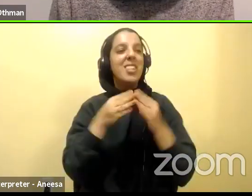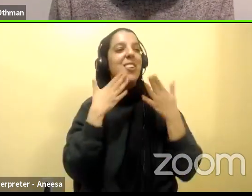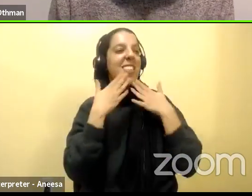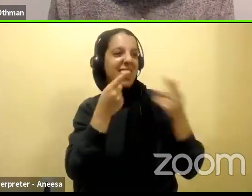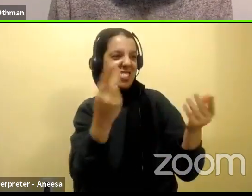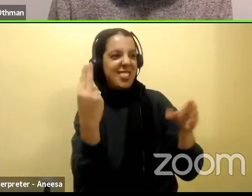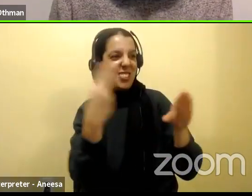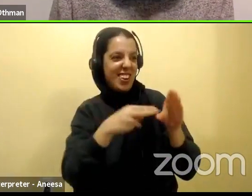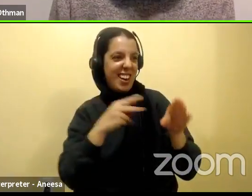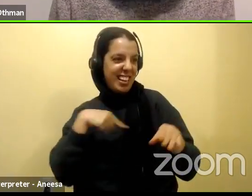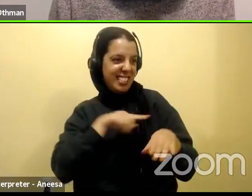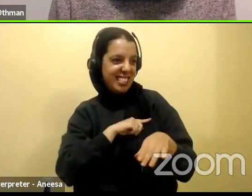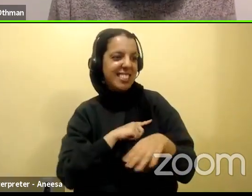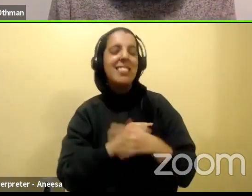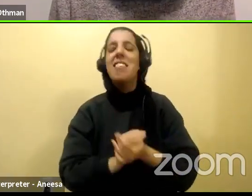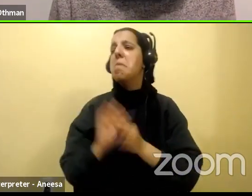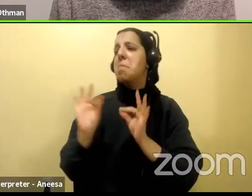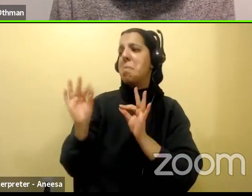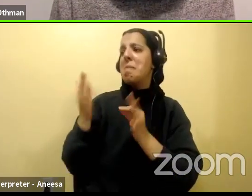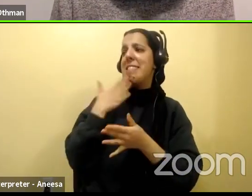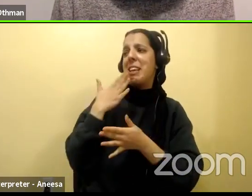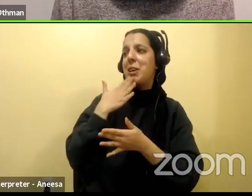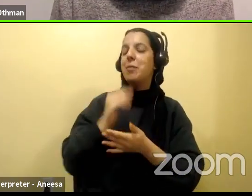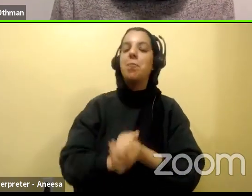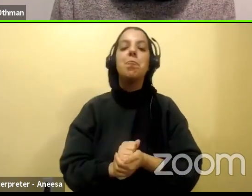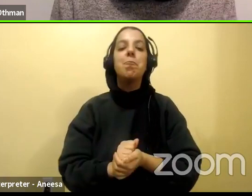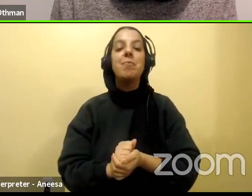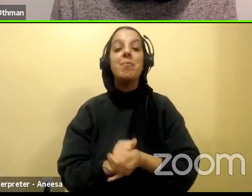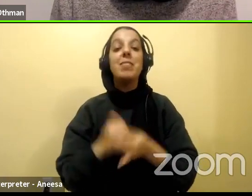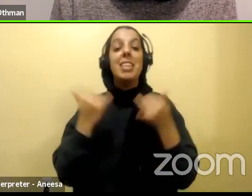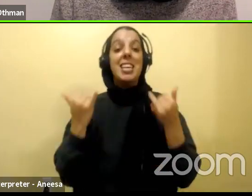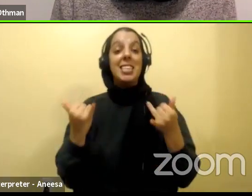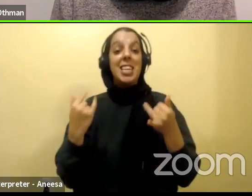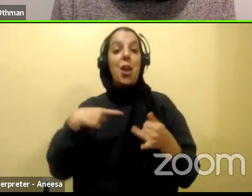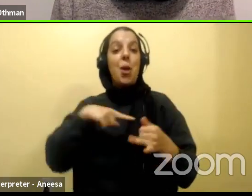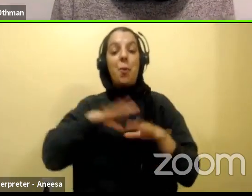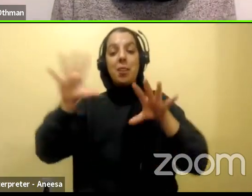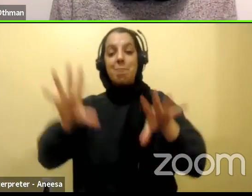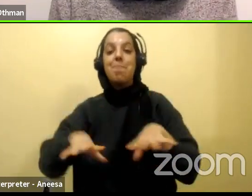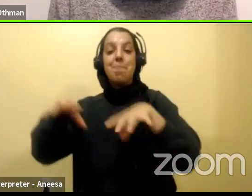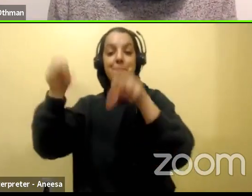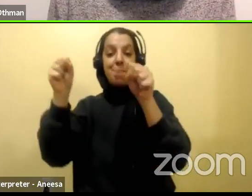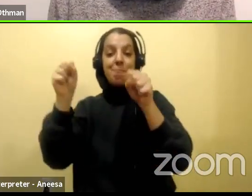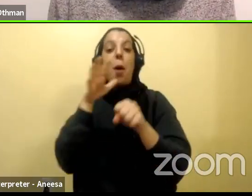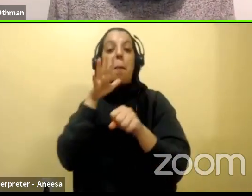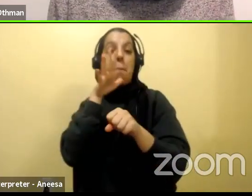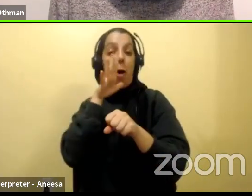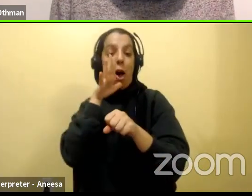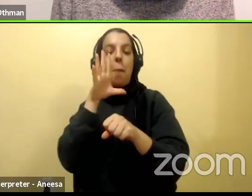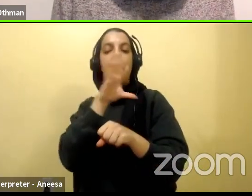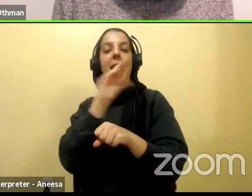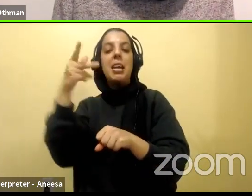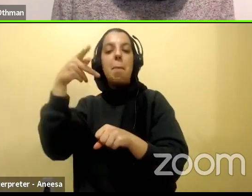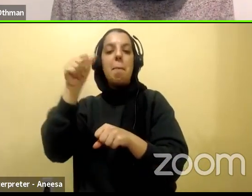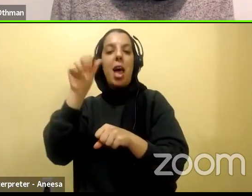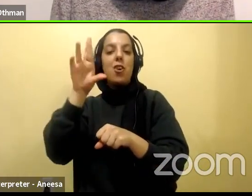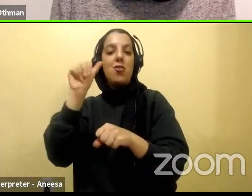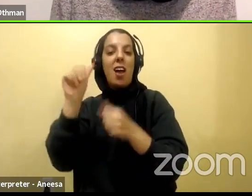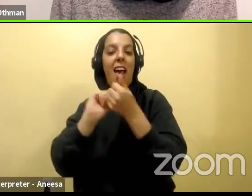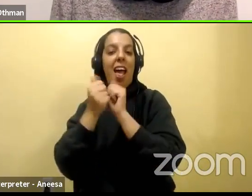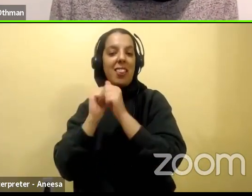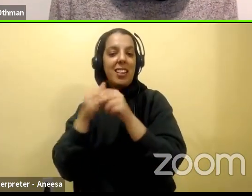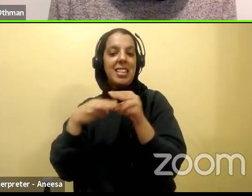No problem. So today in this session, we're hosting Smile Mom and para athlete Dima Al-Dahouk, who migrated from Syria